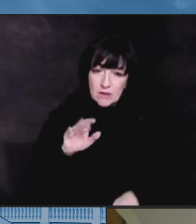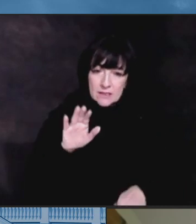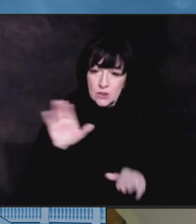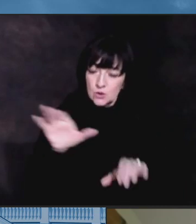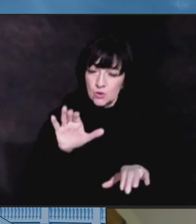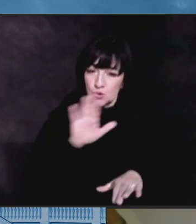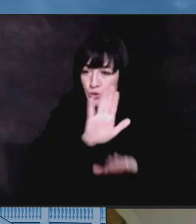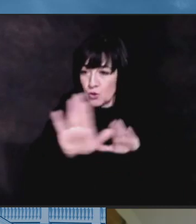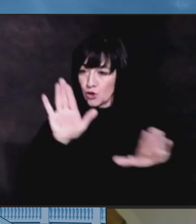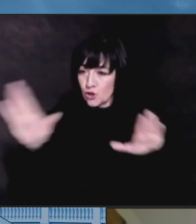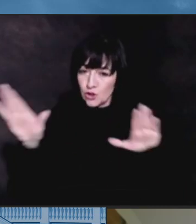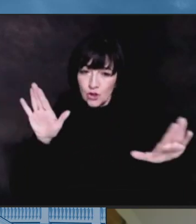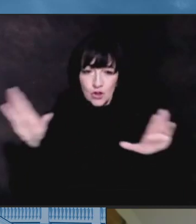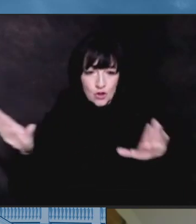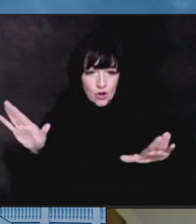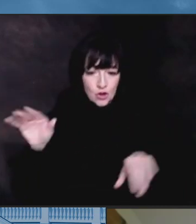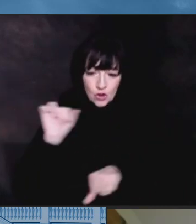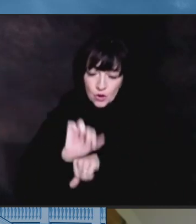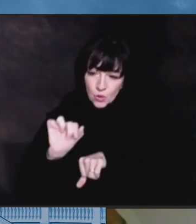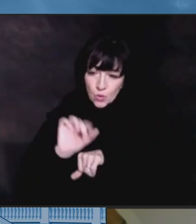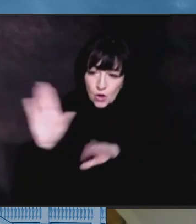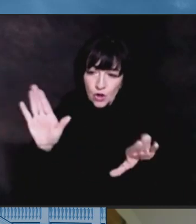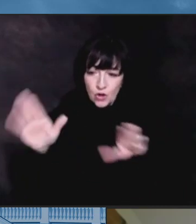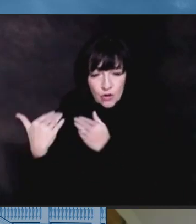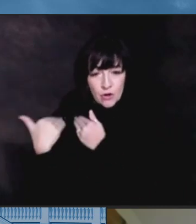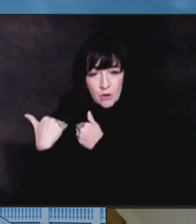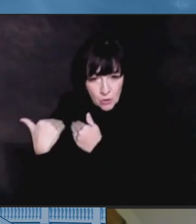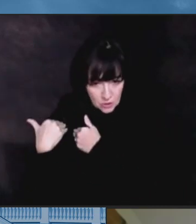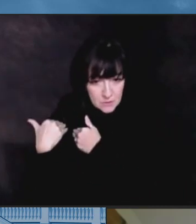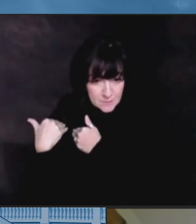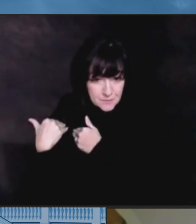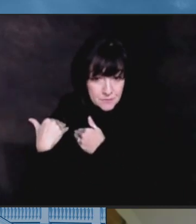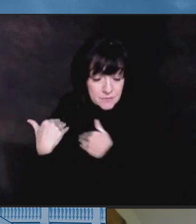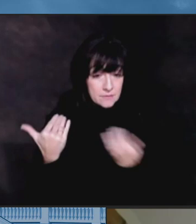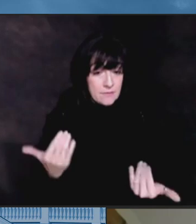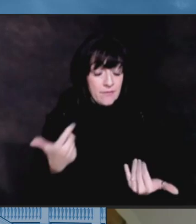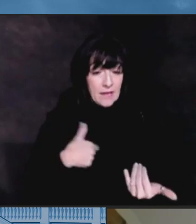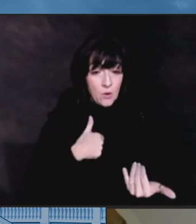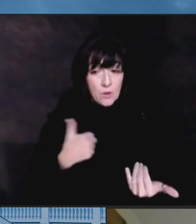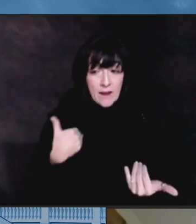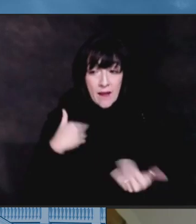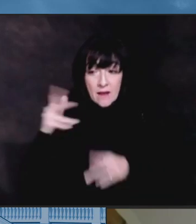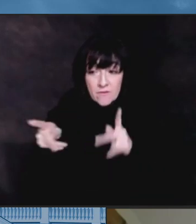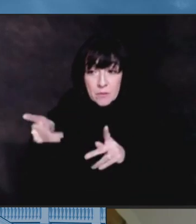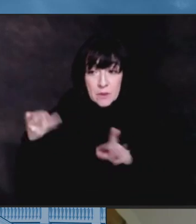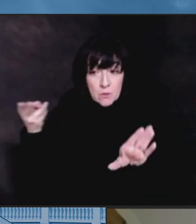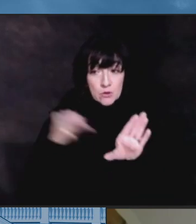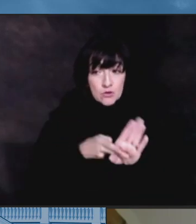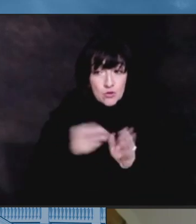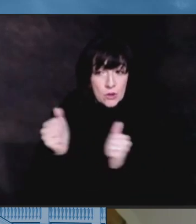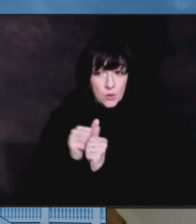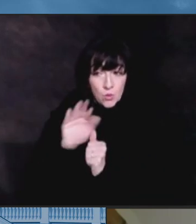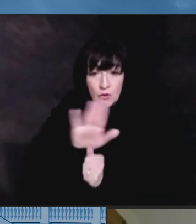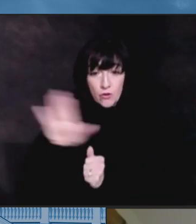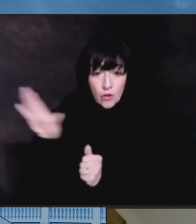today. I know we have a number of pre-submitted questions, and we have people on the line with questions as well.